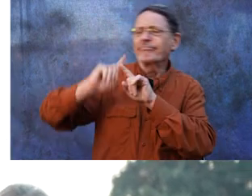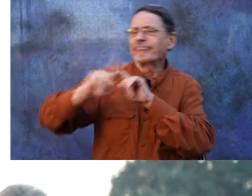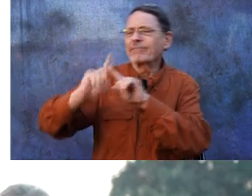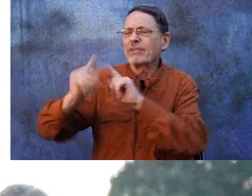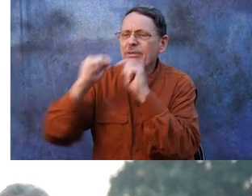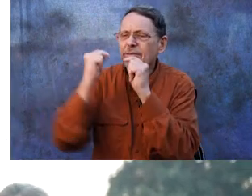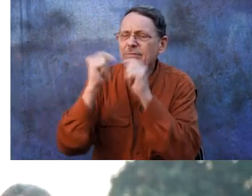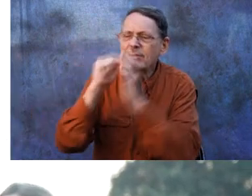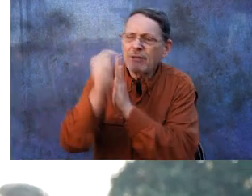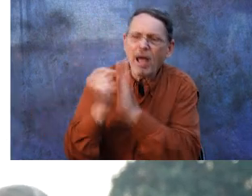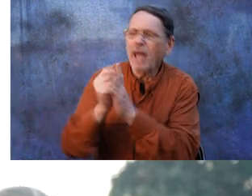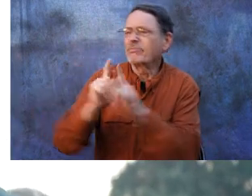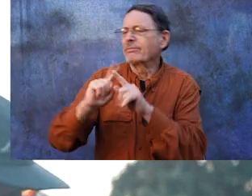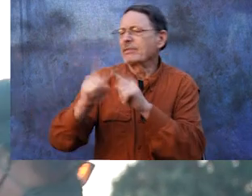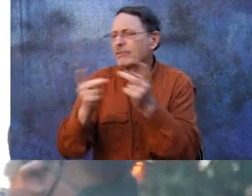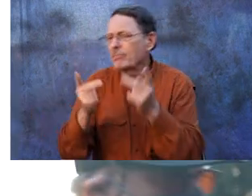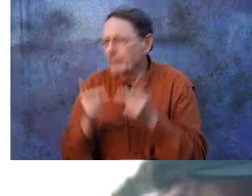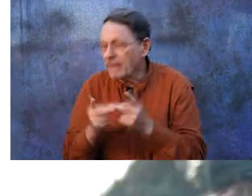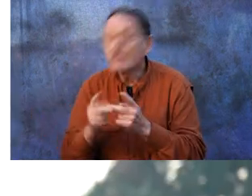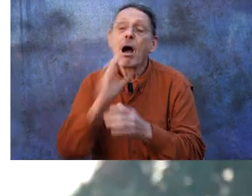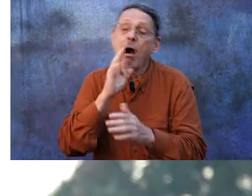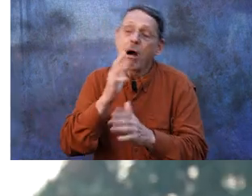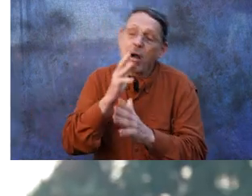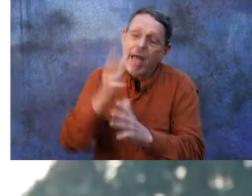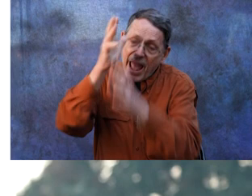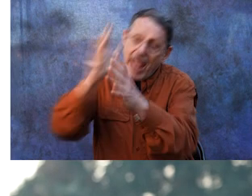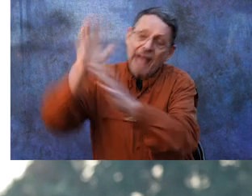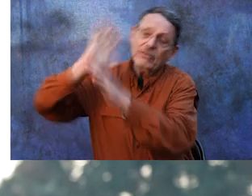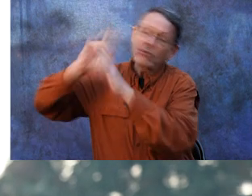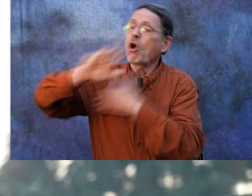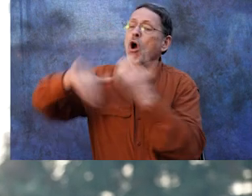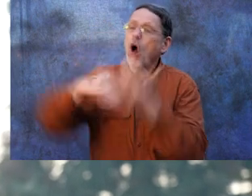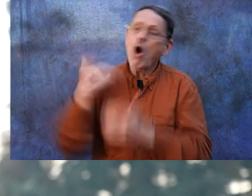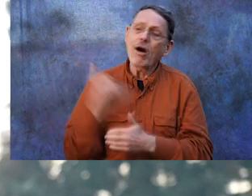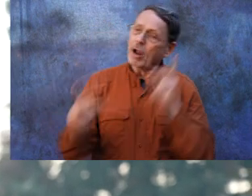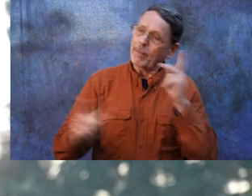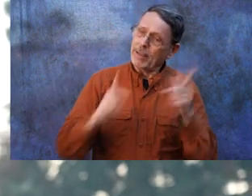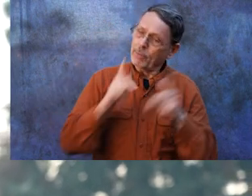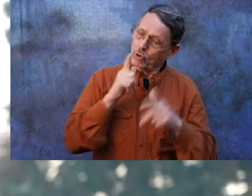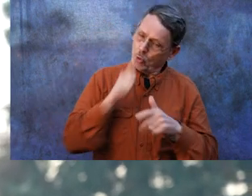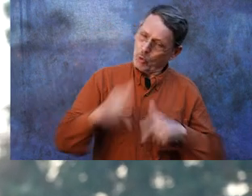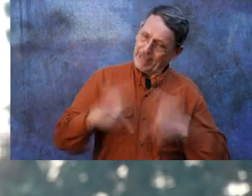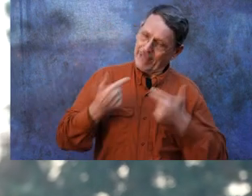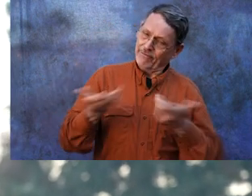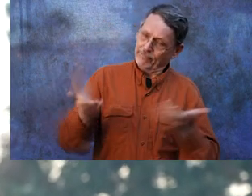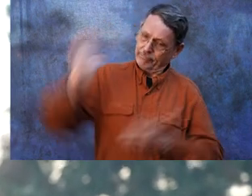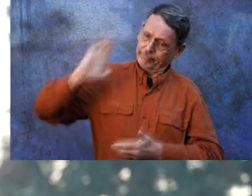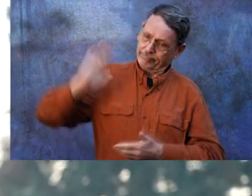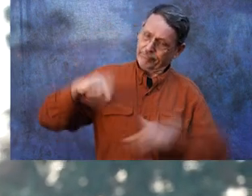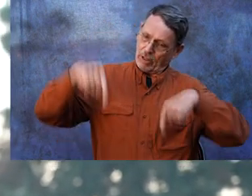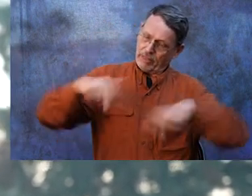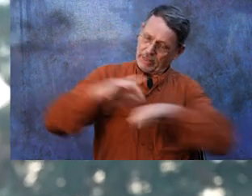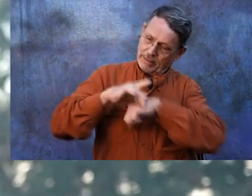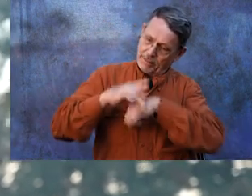of all times and all spaces, ancestors of all our peoples, all who live on this